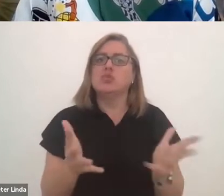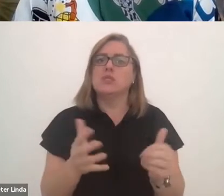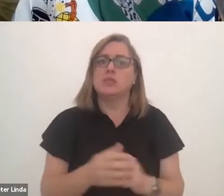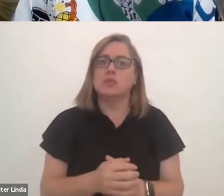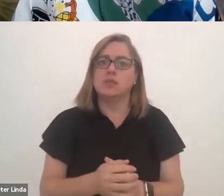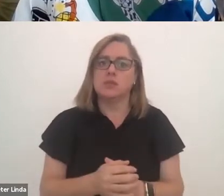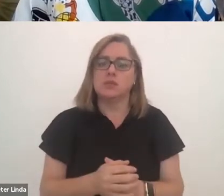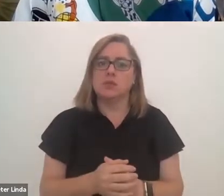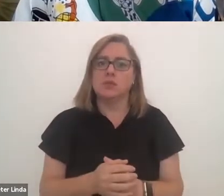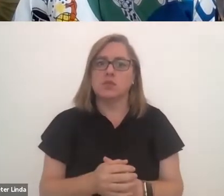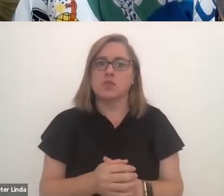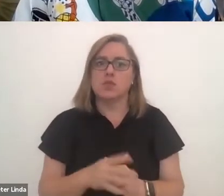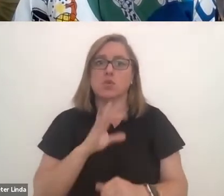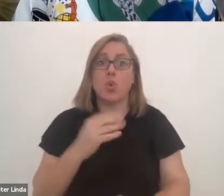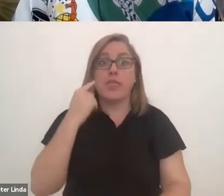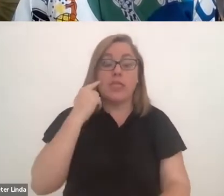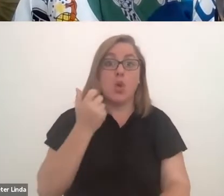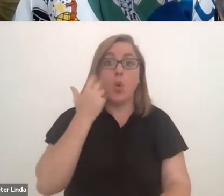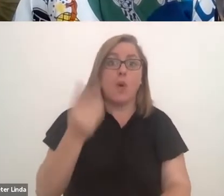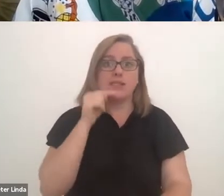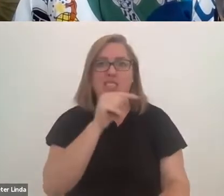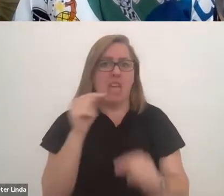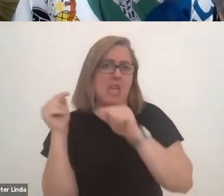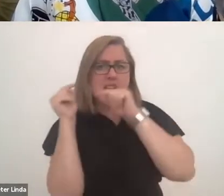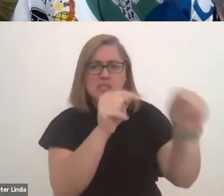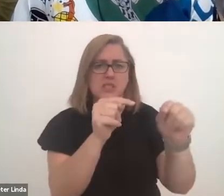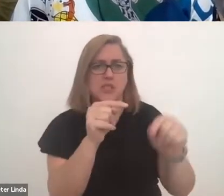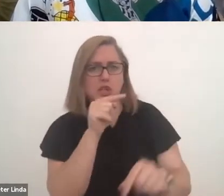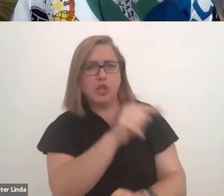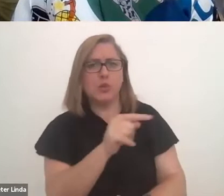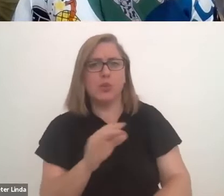necessarily construed as attacking, but that, you know,